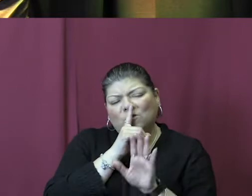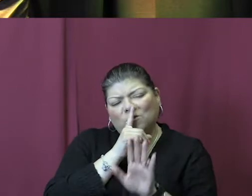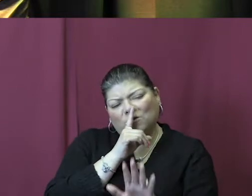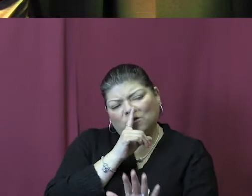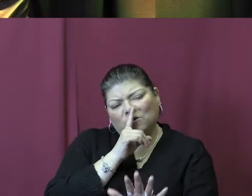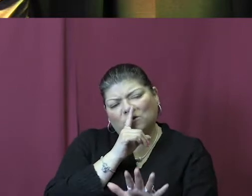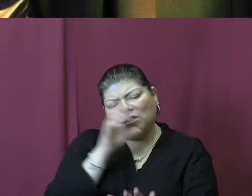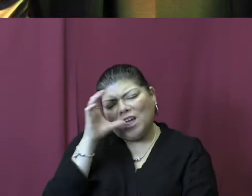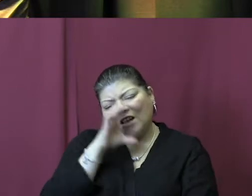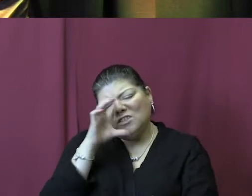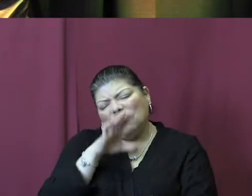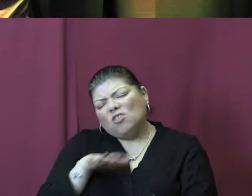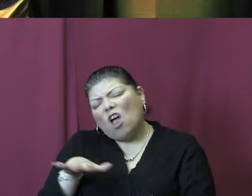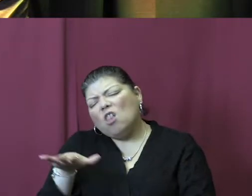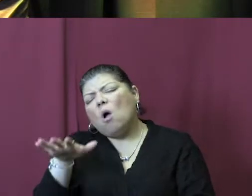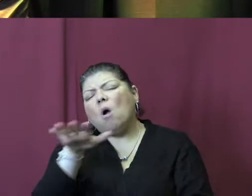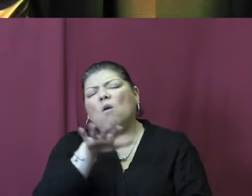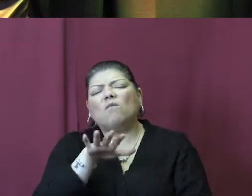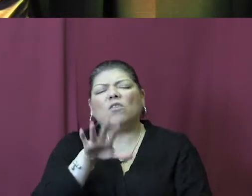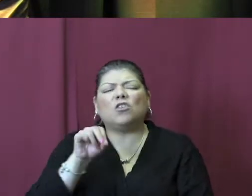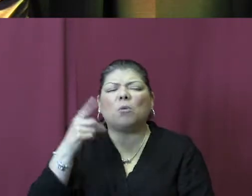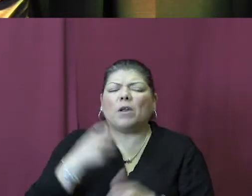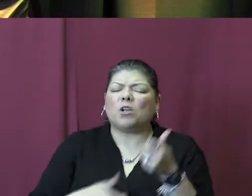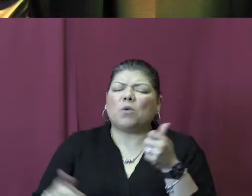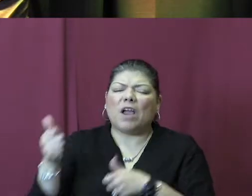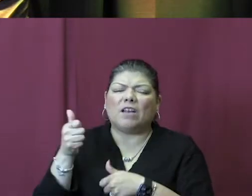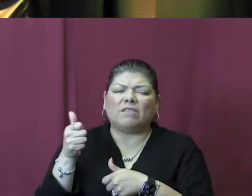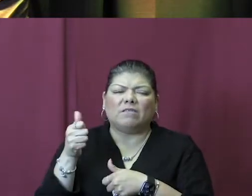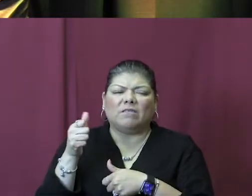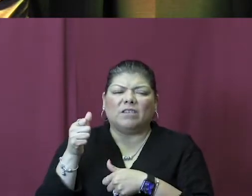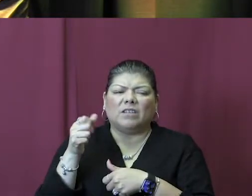you. Search all over. Nobody greater. Nobody greater. Nobody